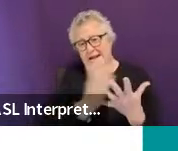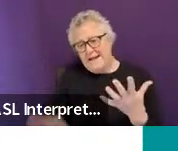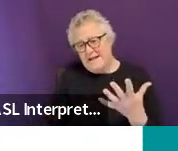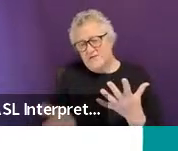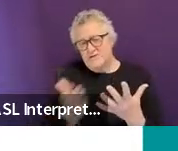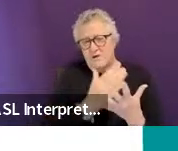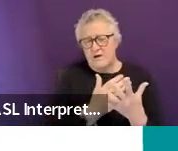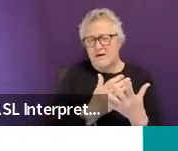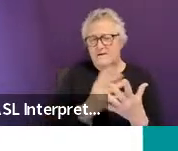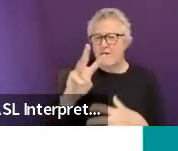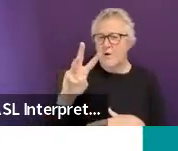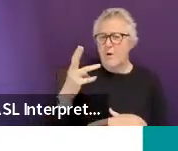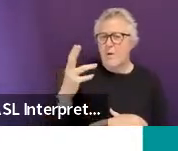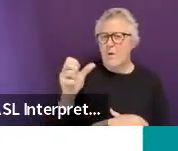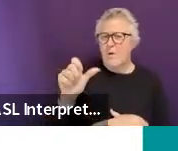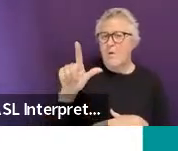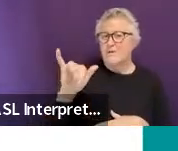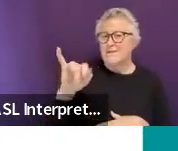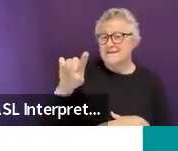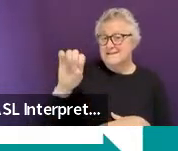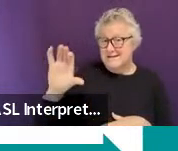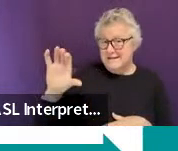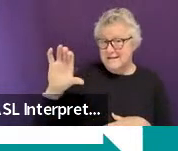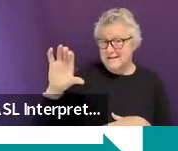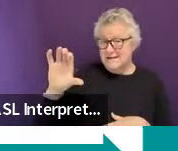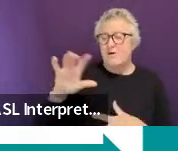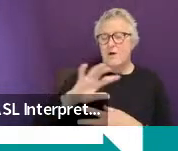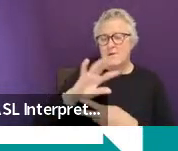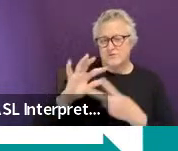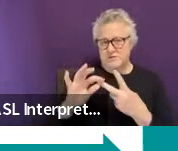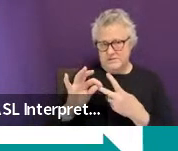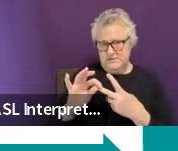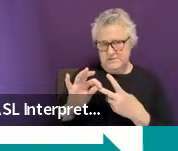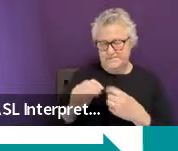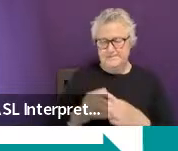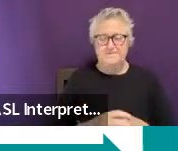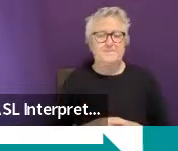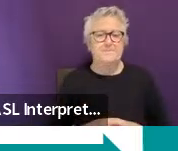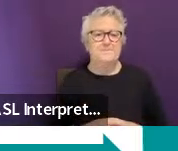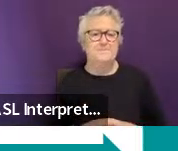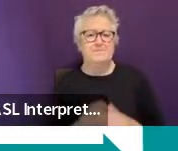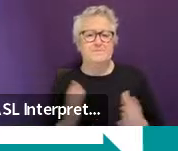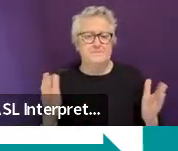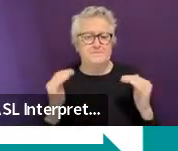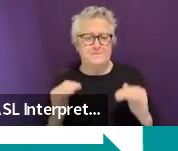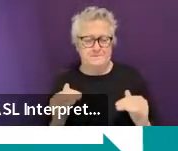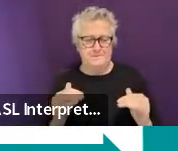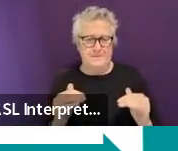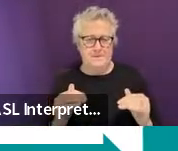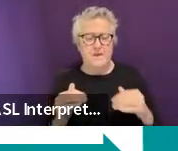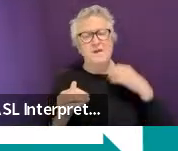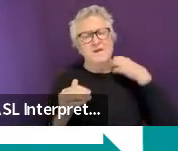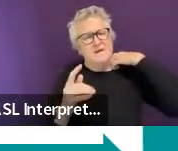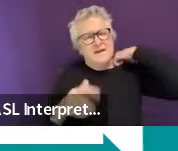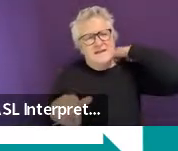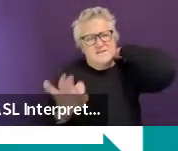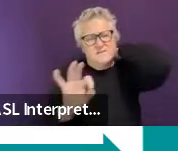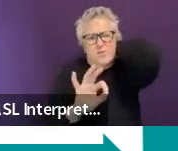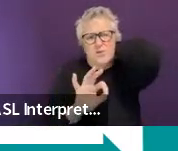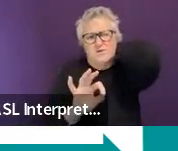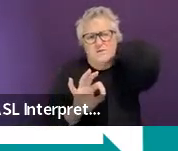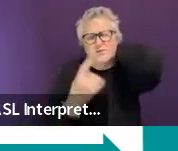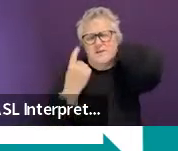talk about this program. So let's go to the next slide. I think it's important to look at these scenarios